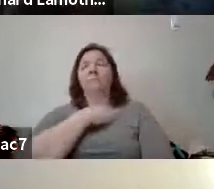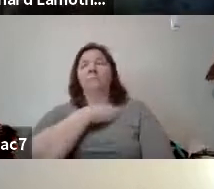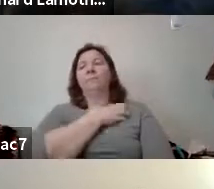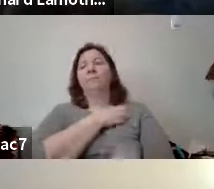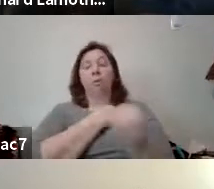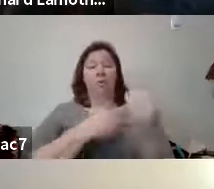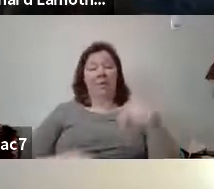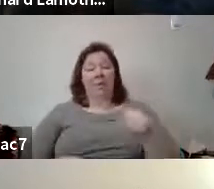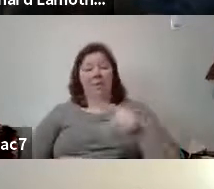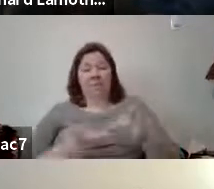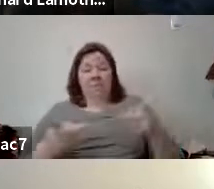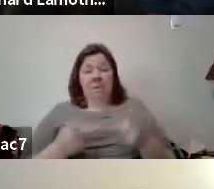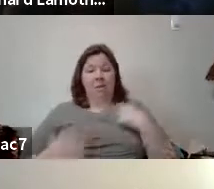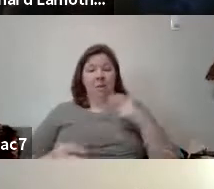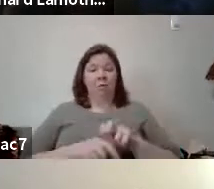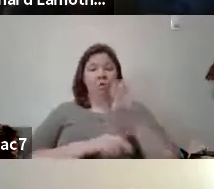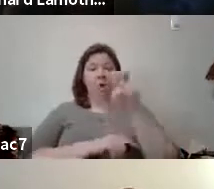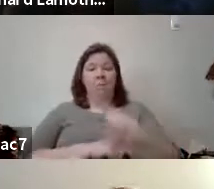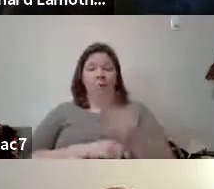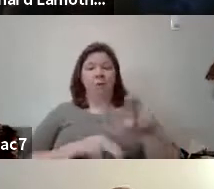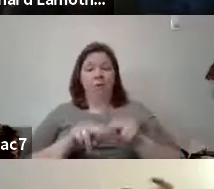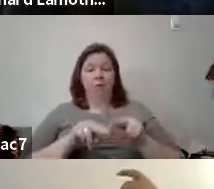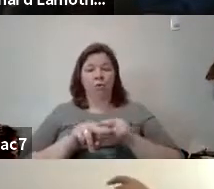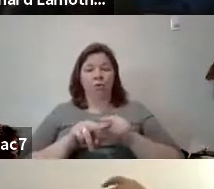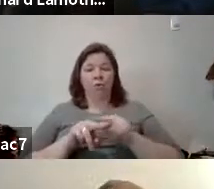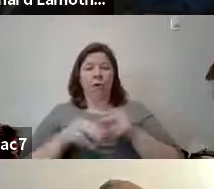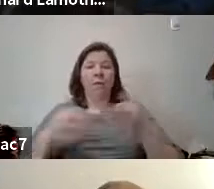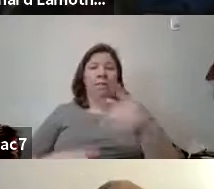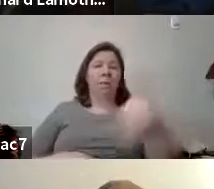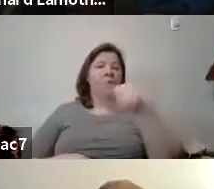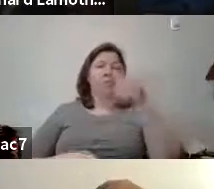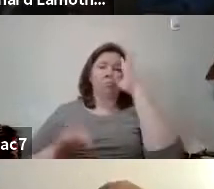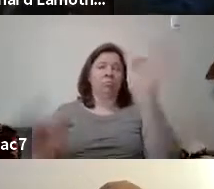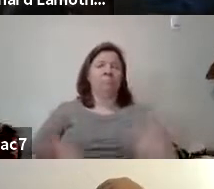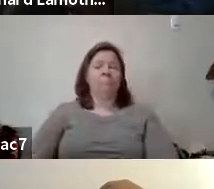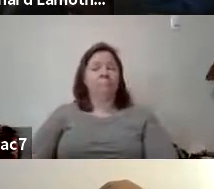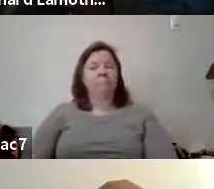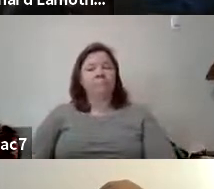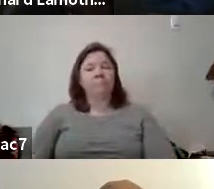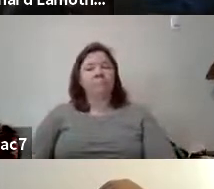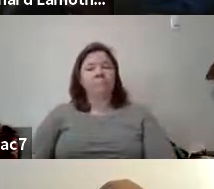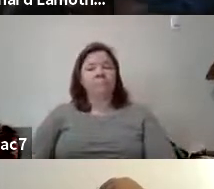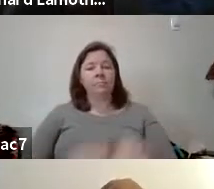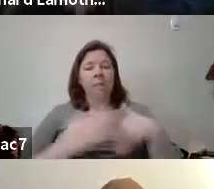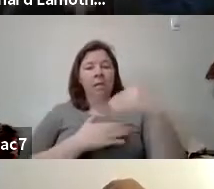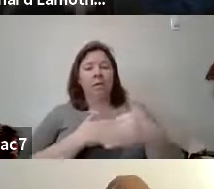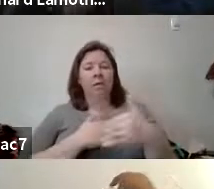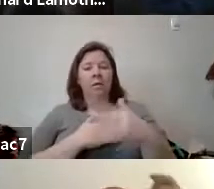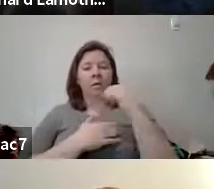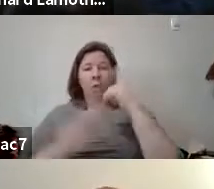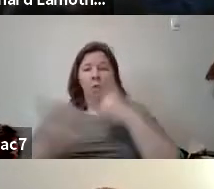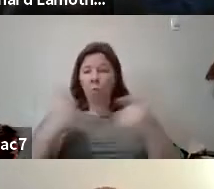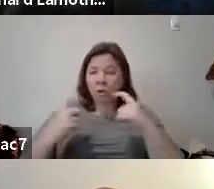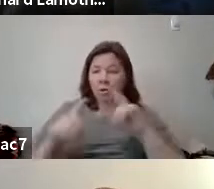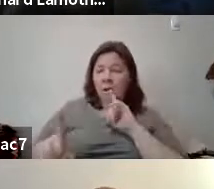this is kind of the place I would like to jump off the train and let you guys go into the next segment and ask questions